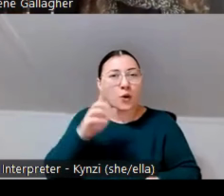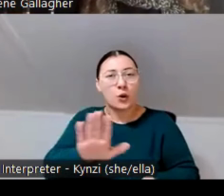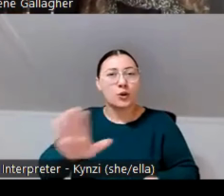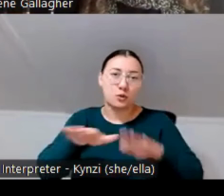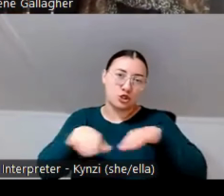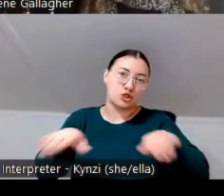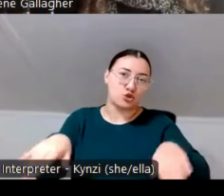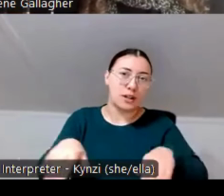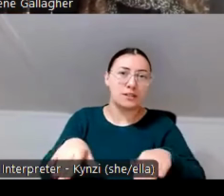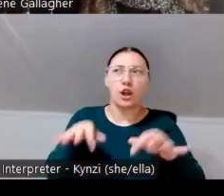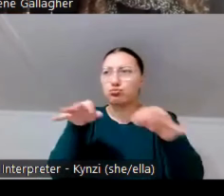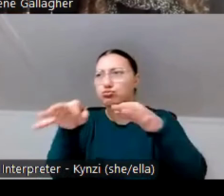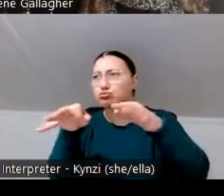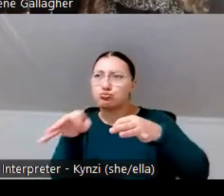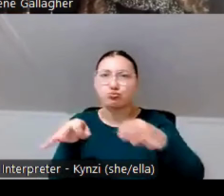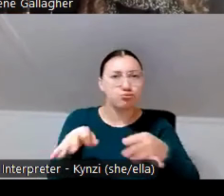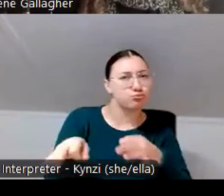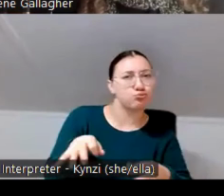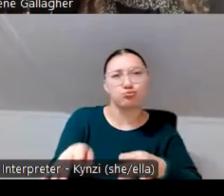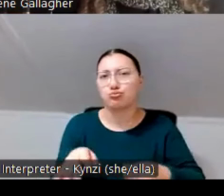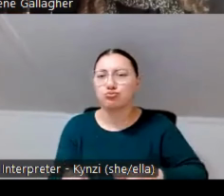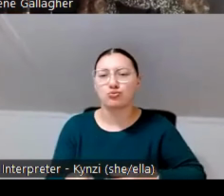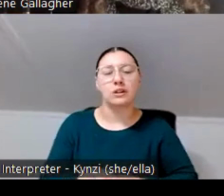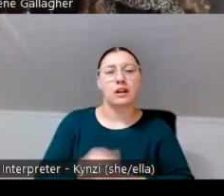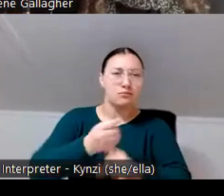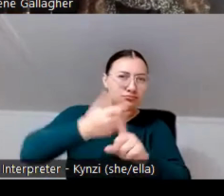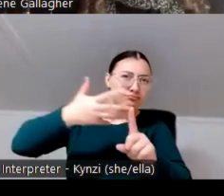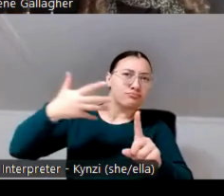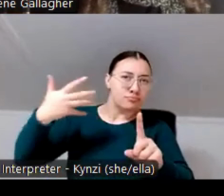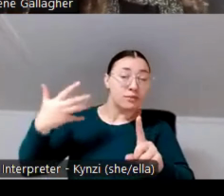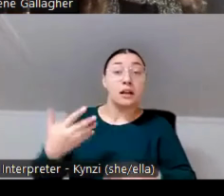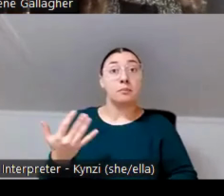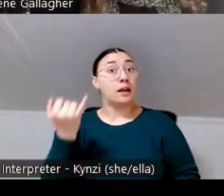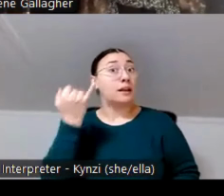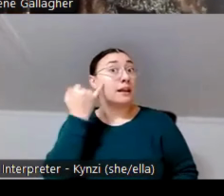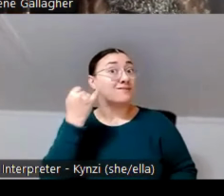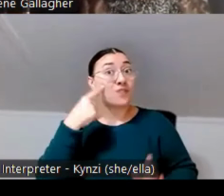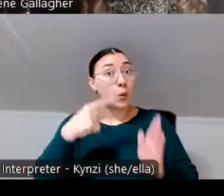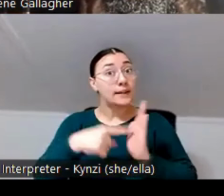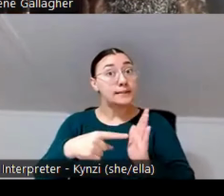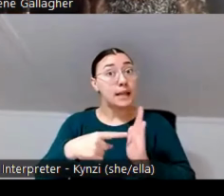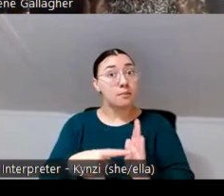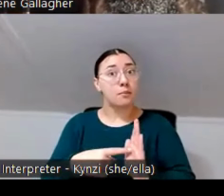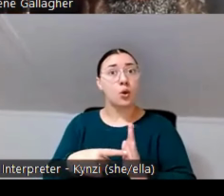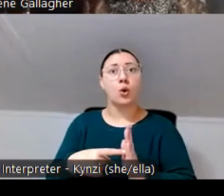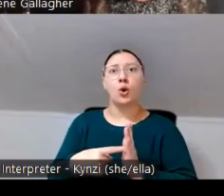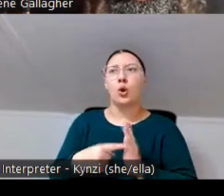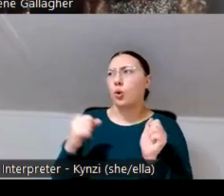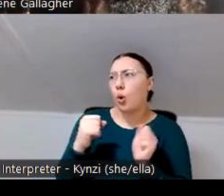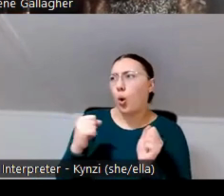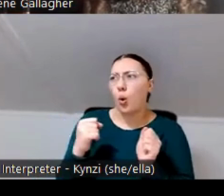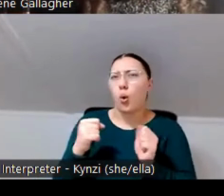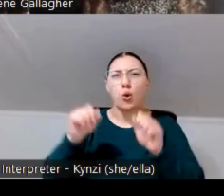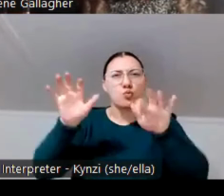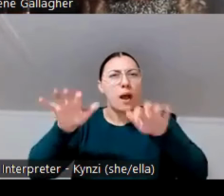On a cool, rainy day, you might use an umbrella or wear a